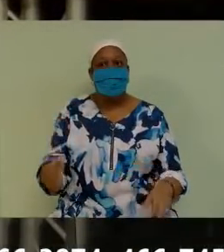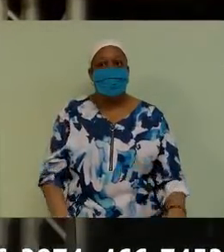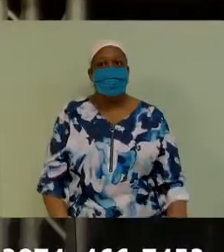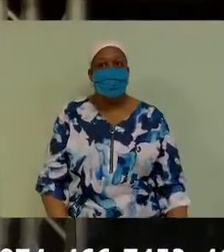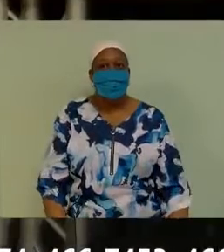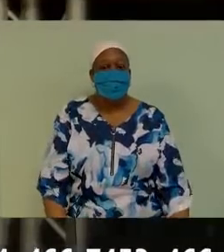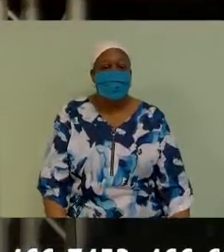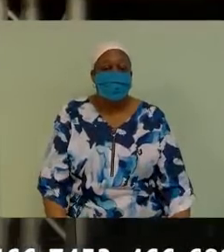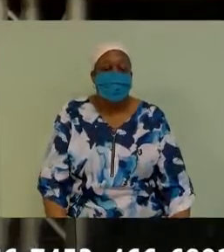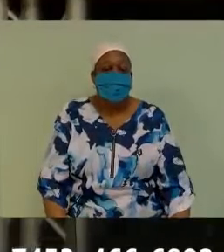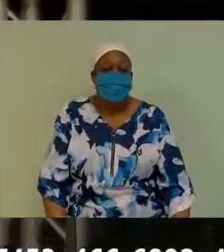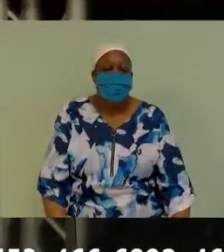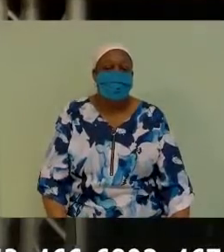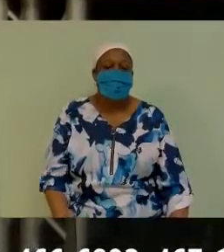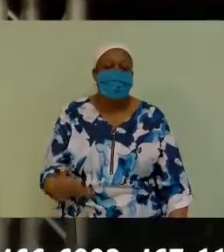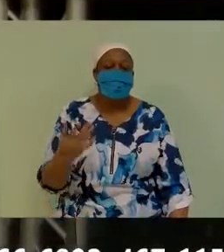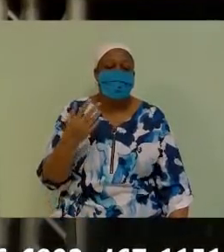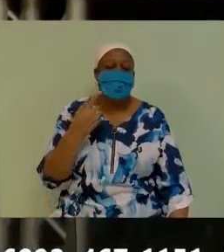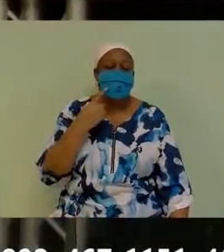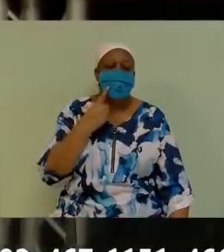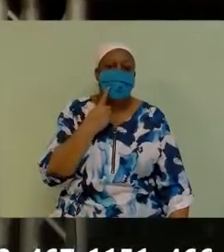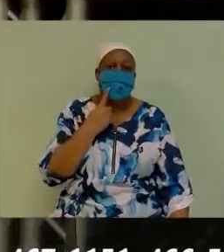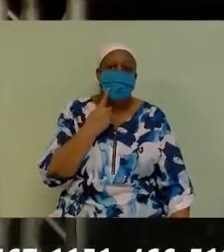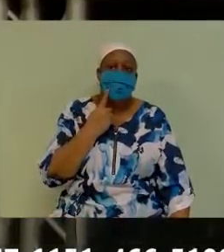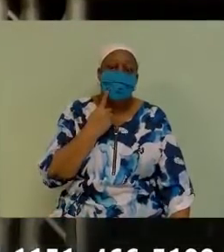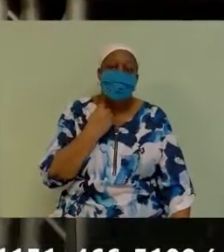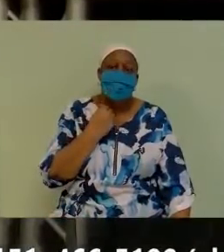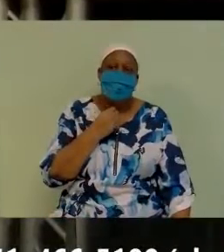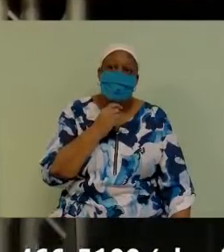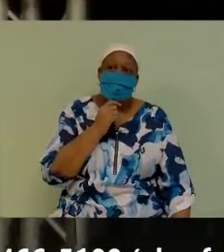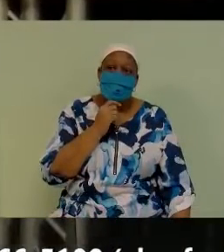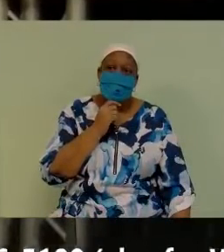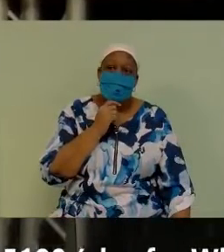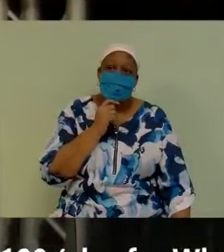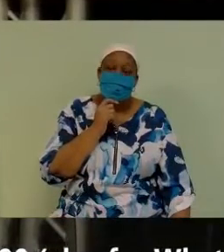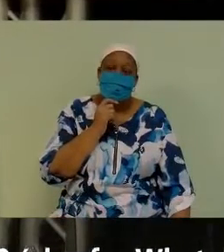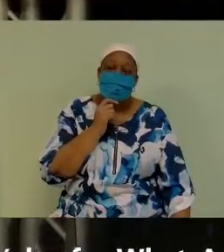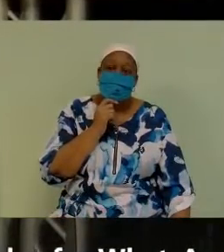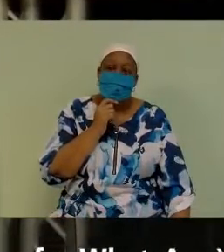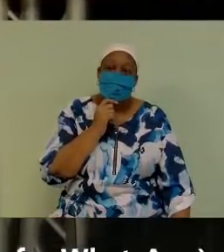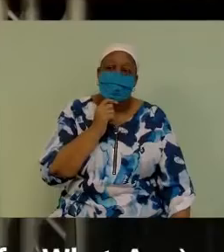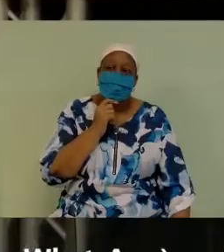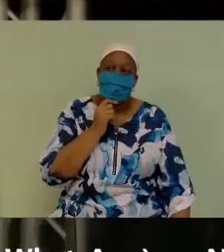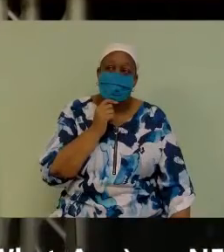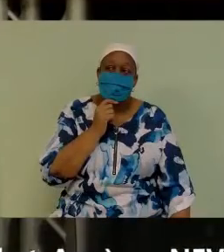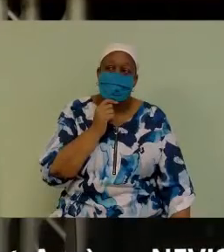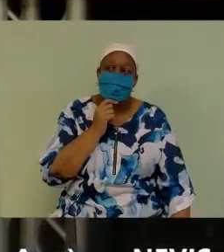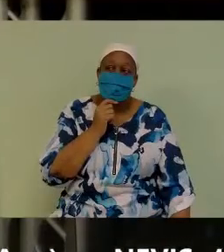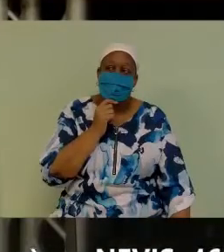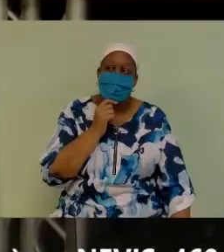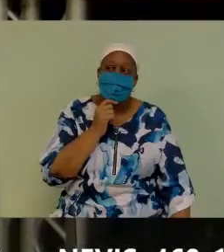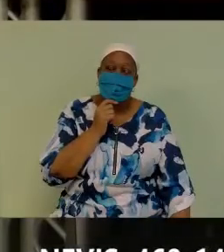who are asymptomatic and patients who are symptomatic?